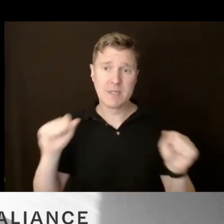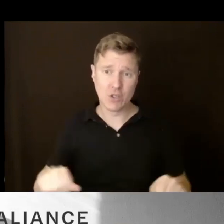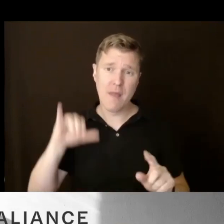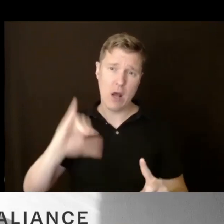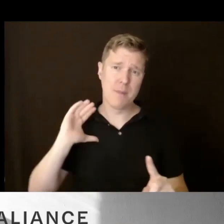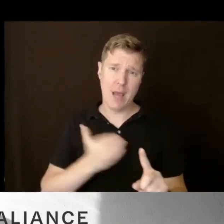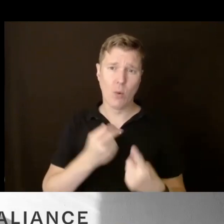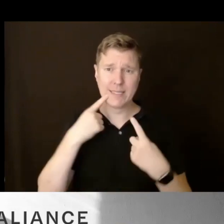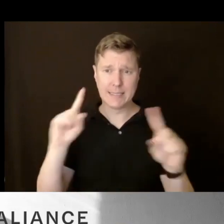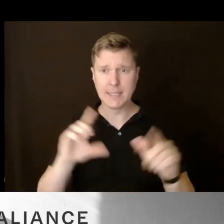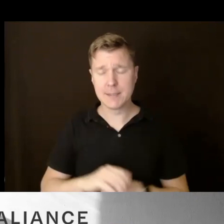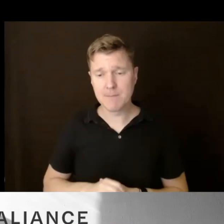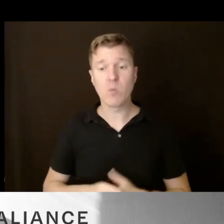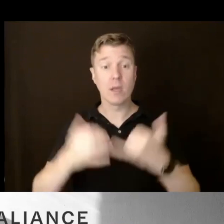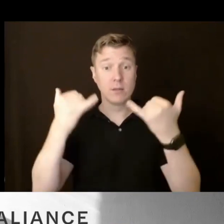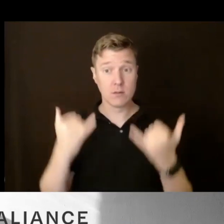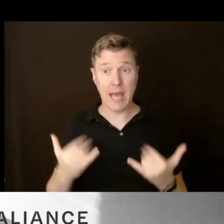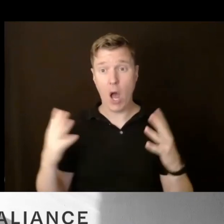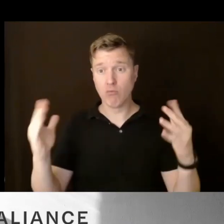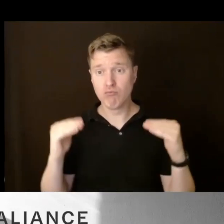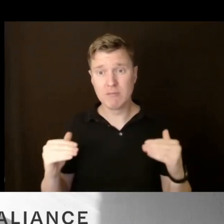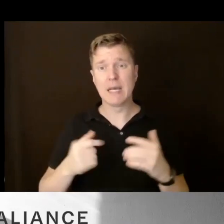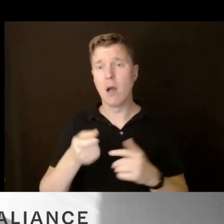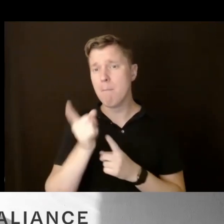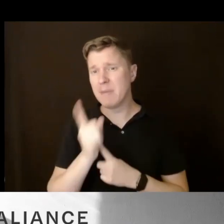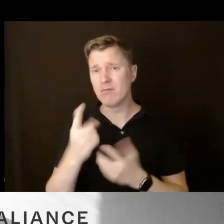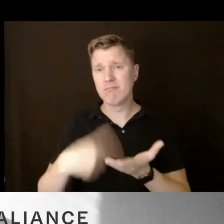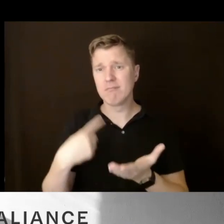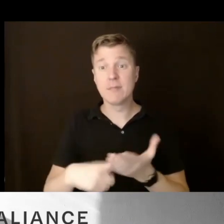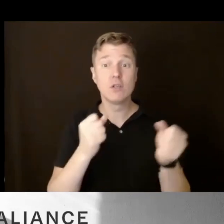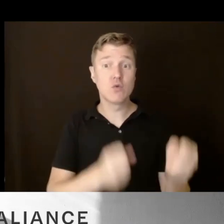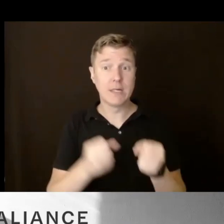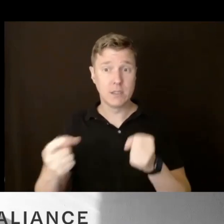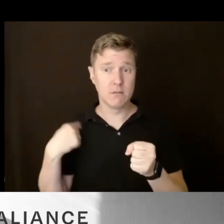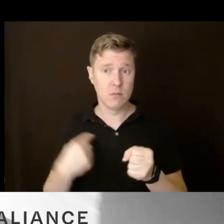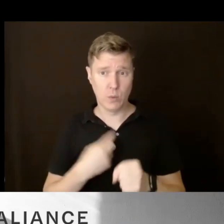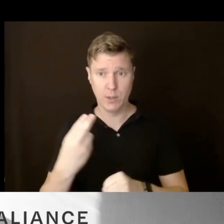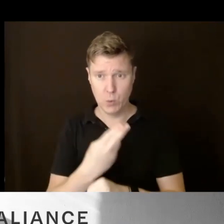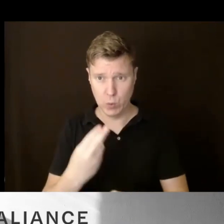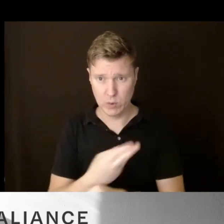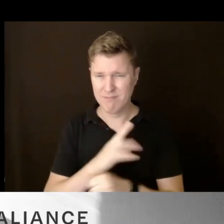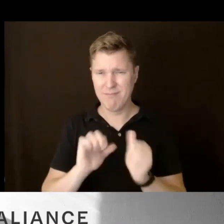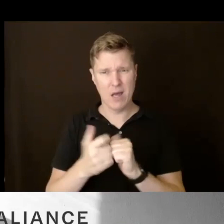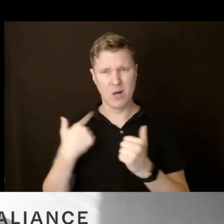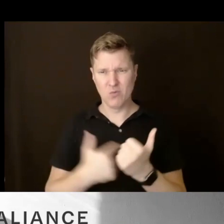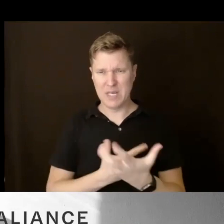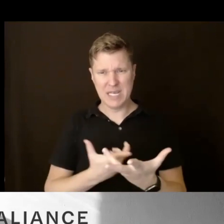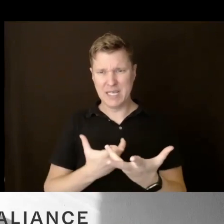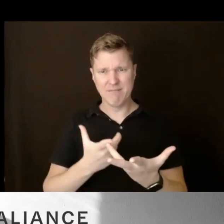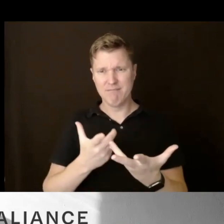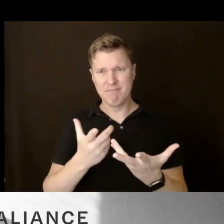So I want to take a minute to talk about what are some of the strategies that we use. How do we go about creating these changes in the